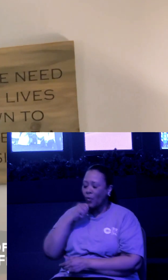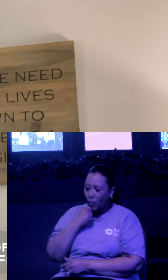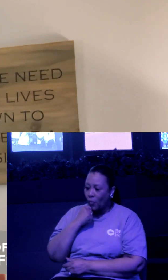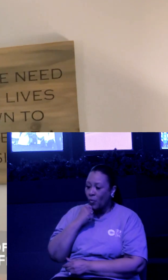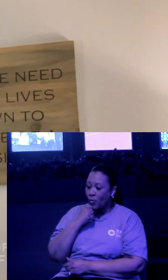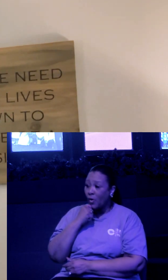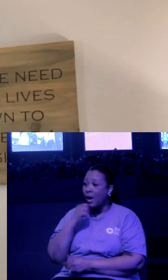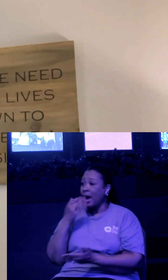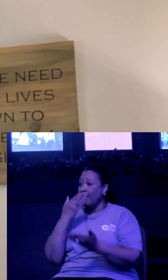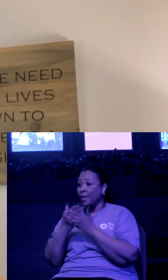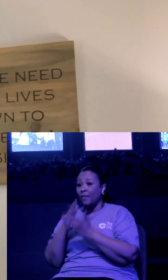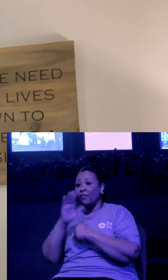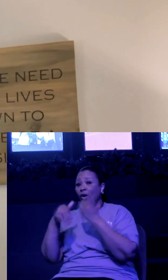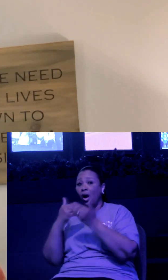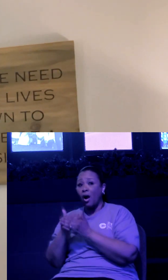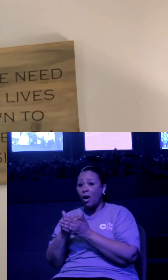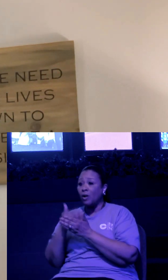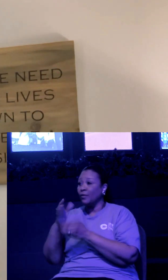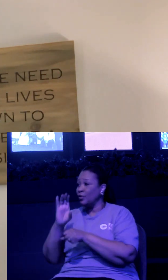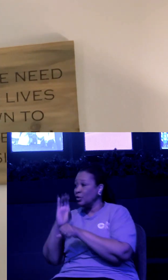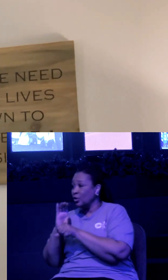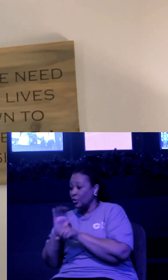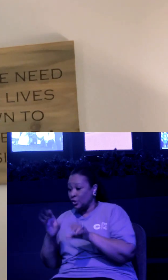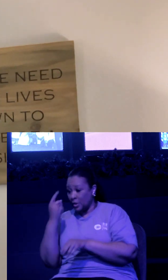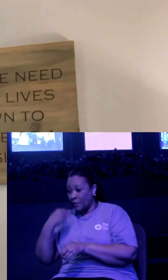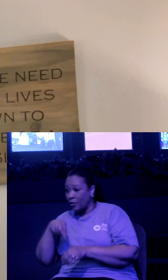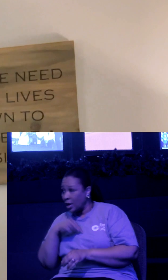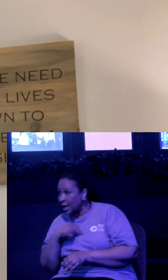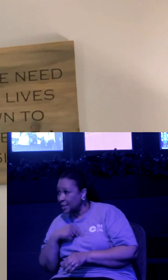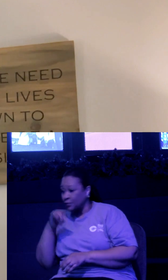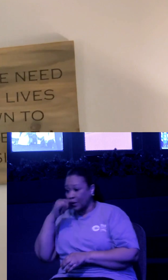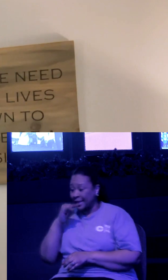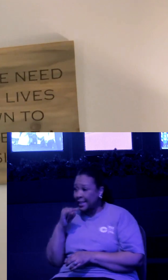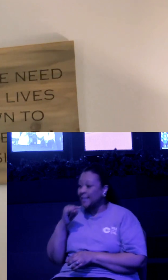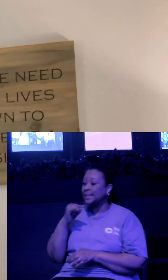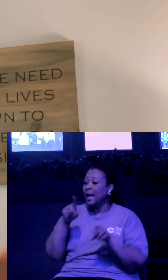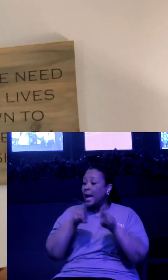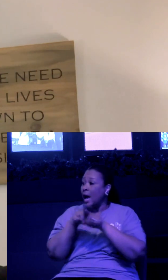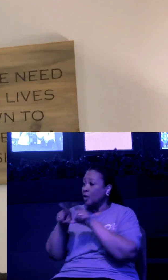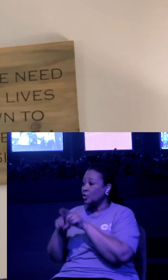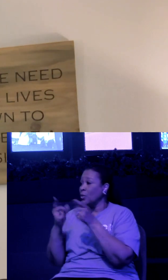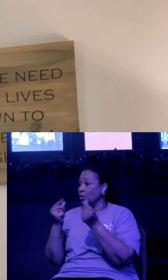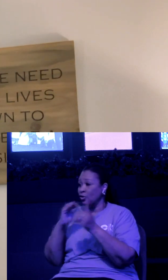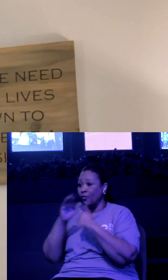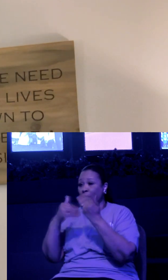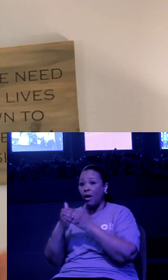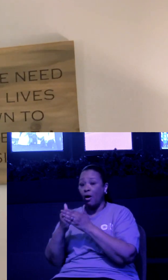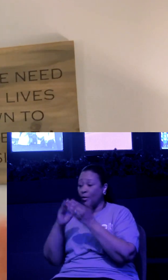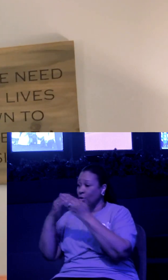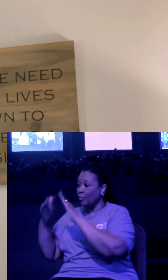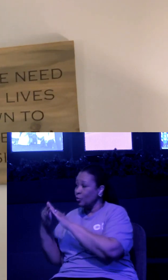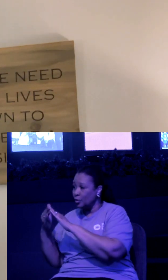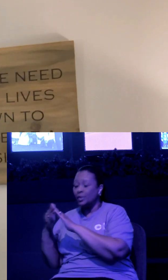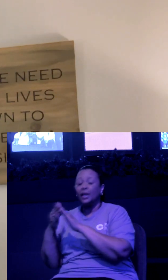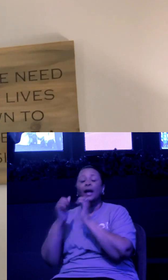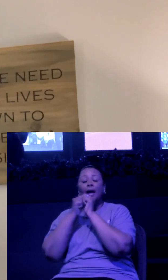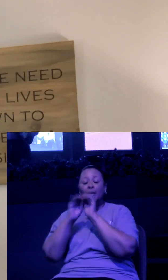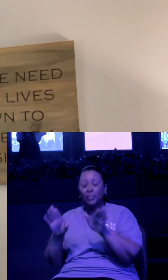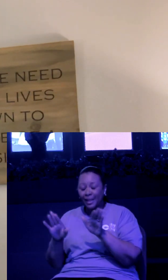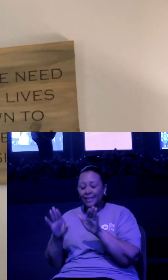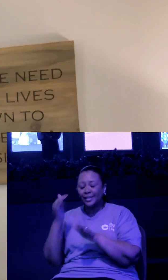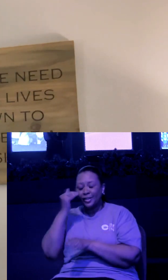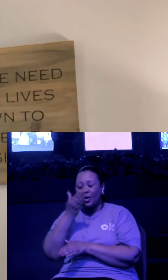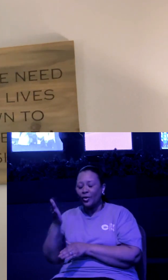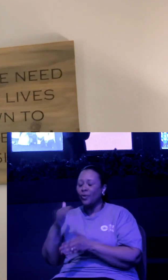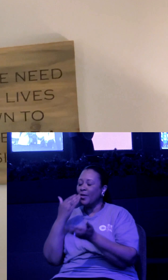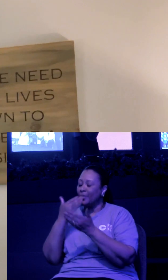I am so thankful for all your church has done for us at Four Kids, and also what you're doing for our entire community. I'm blessed to know you guys.